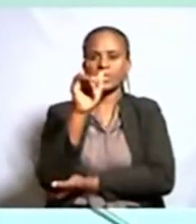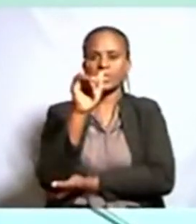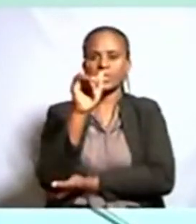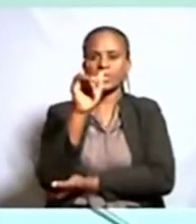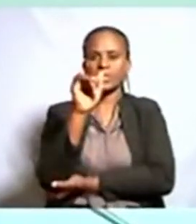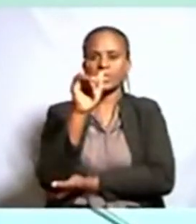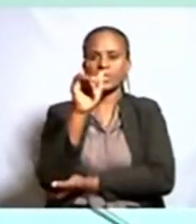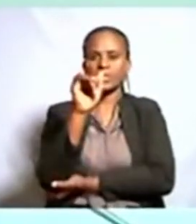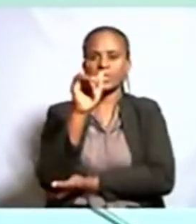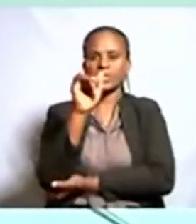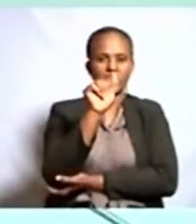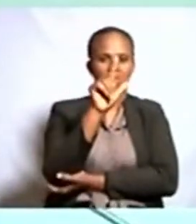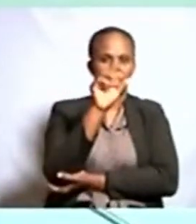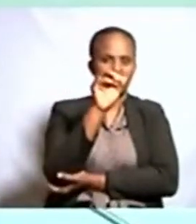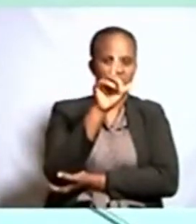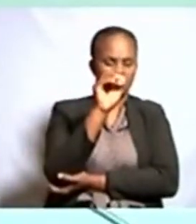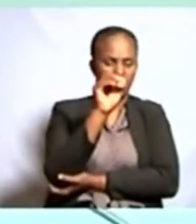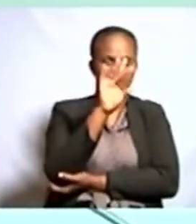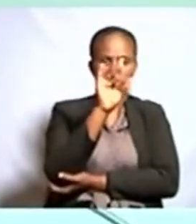of